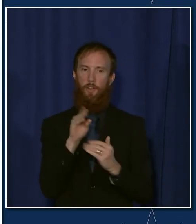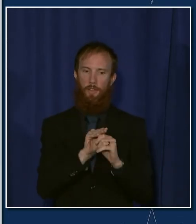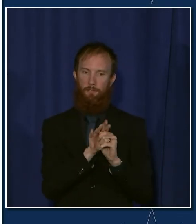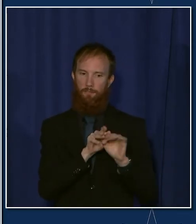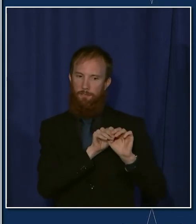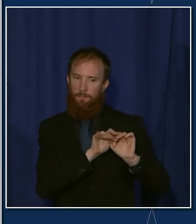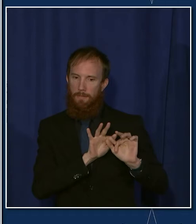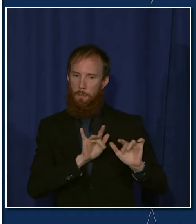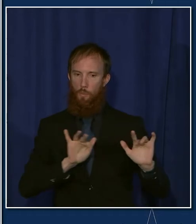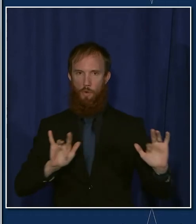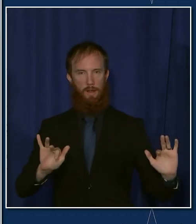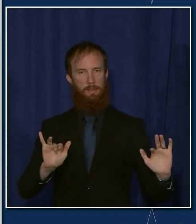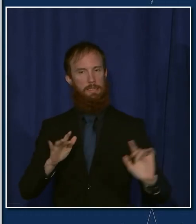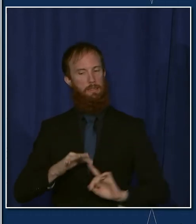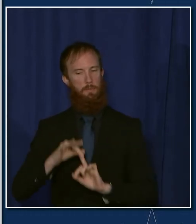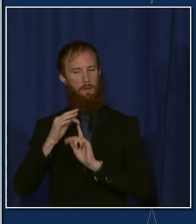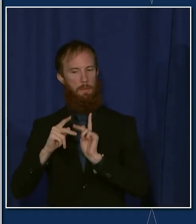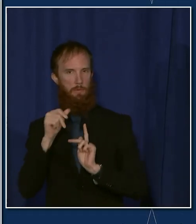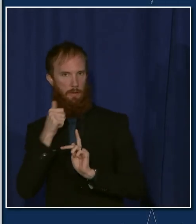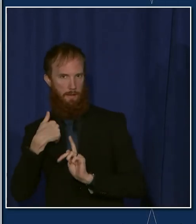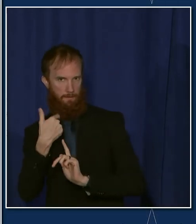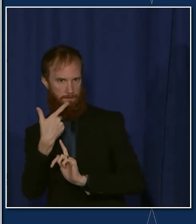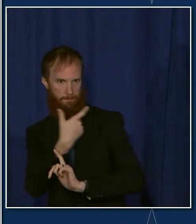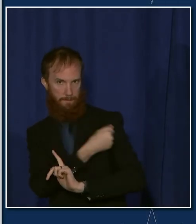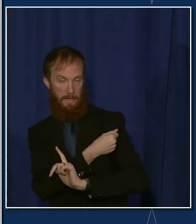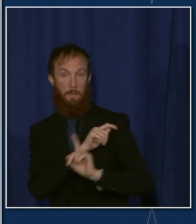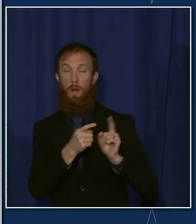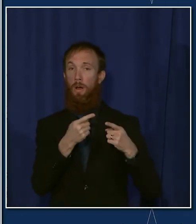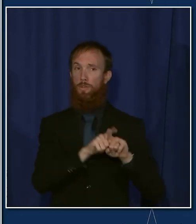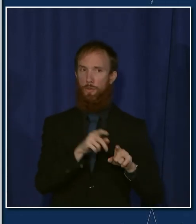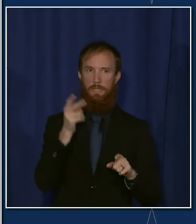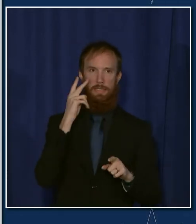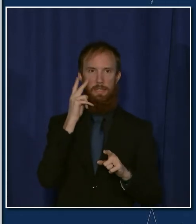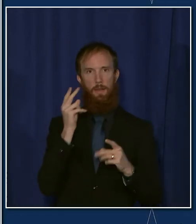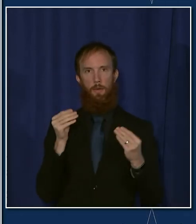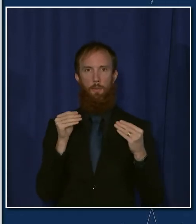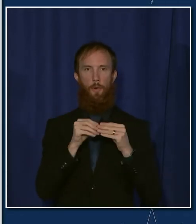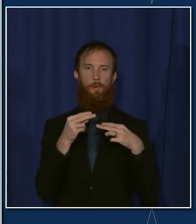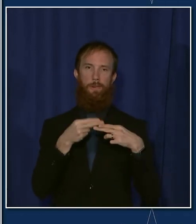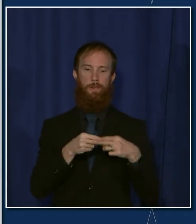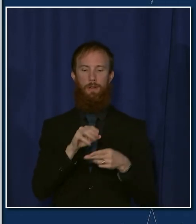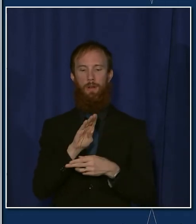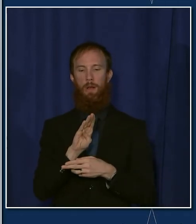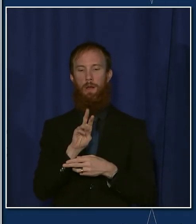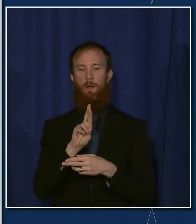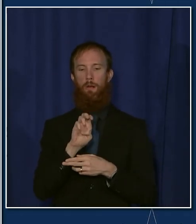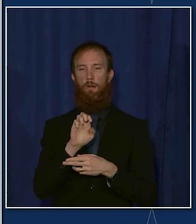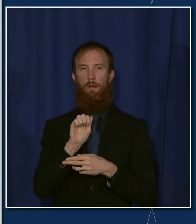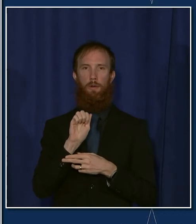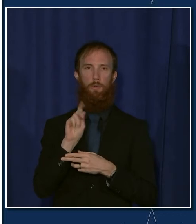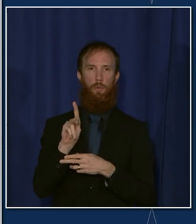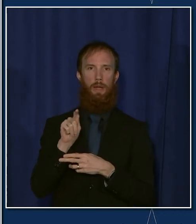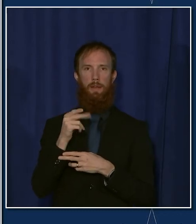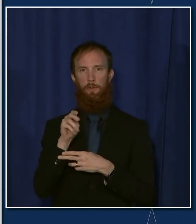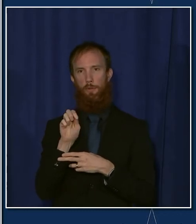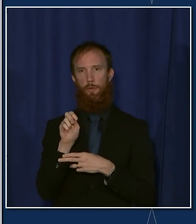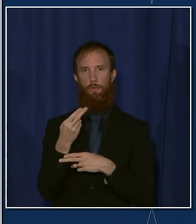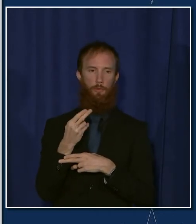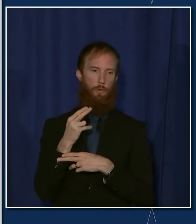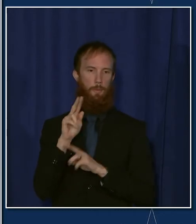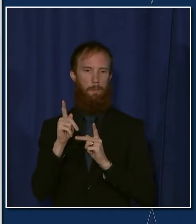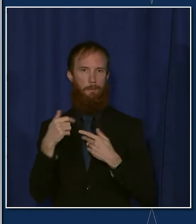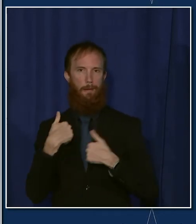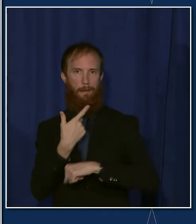among folks who are unvaccinated, but we also started seeing breakthroughs, frankly, in folks that were vaccinated. And so although the